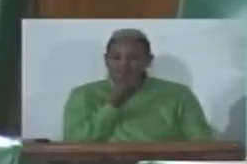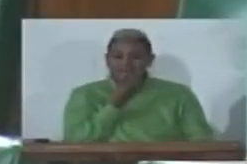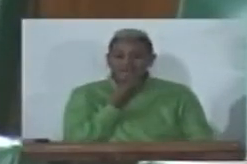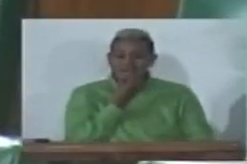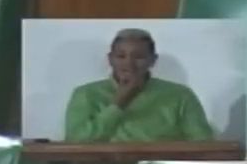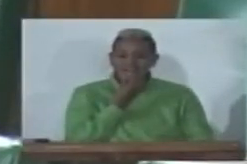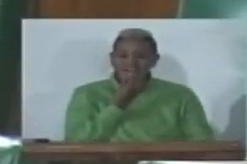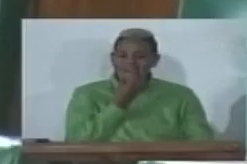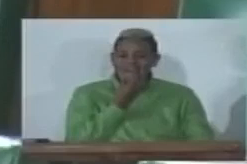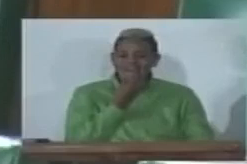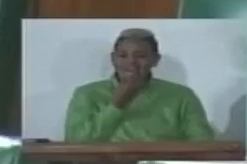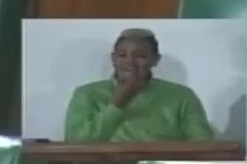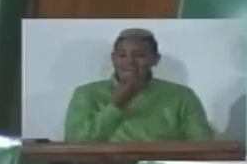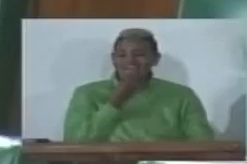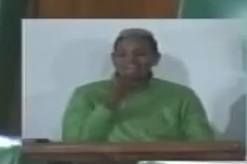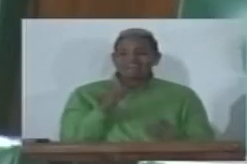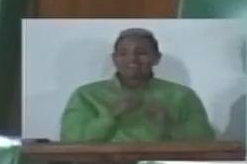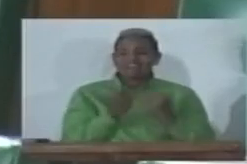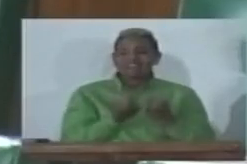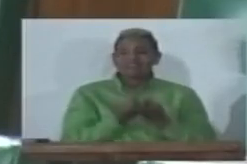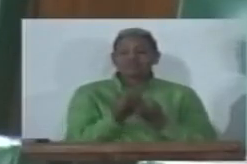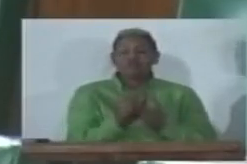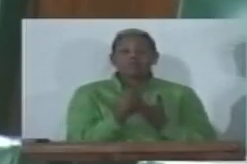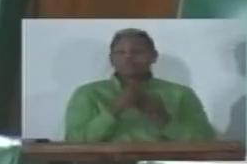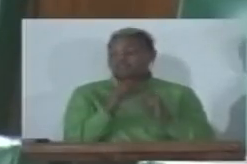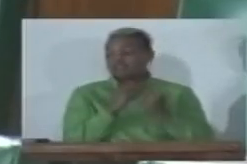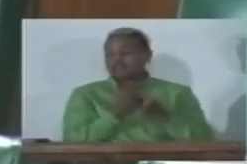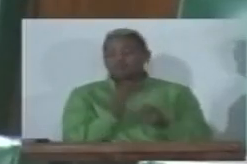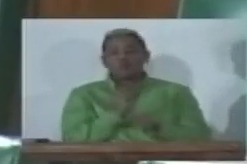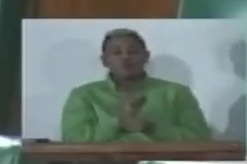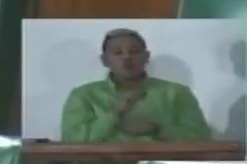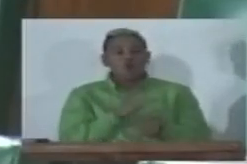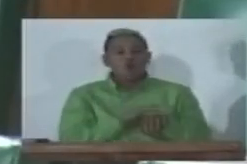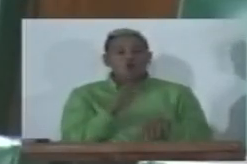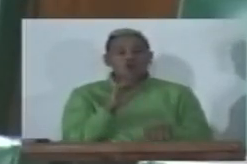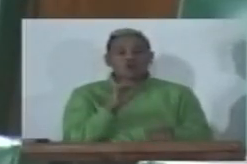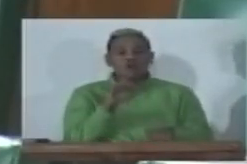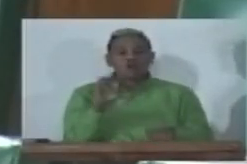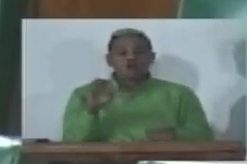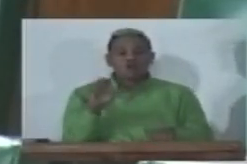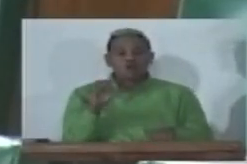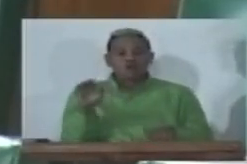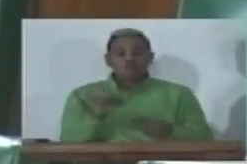that is going to be working on this code.